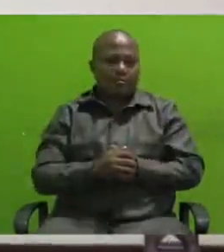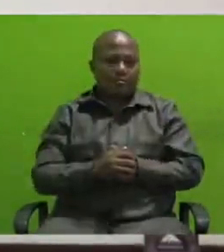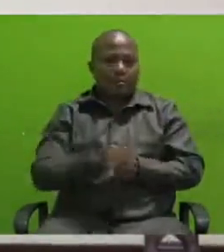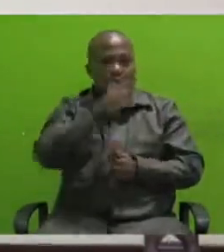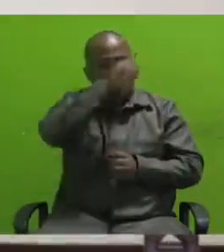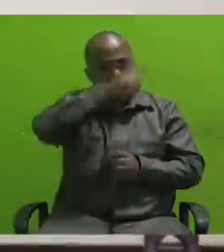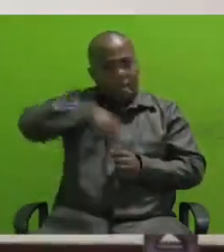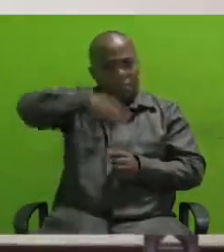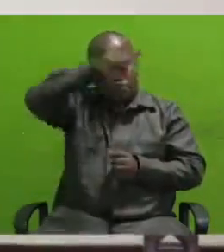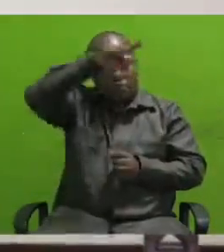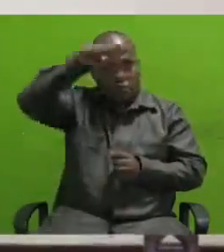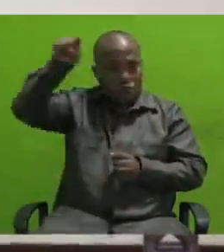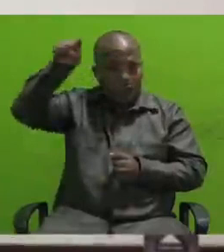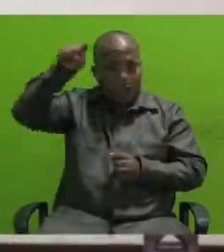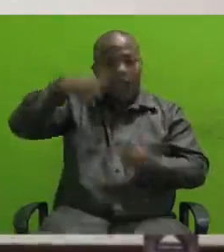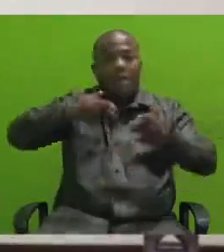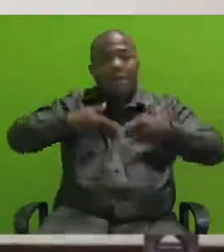produce